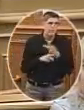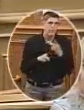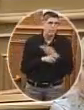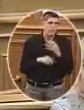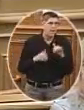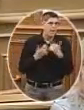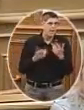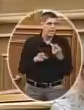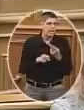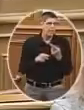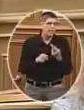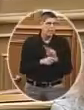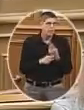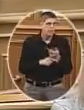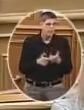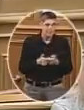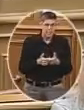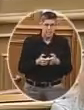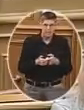that information as well.